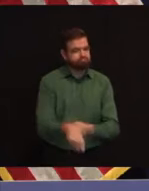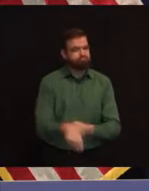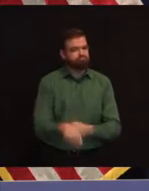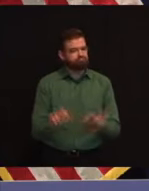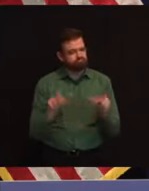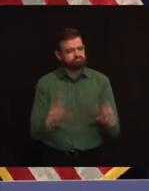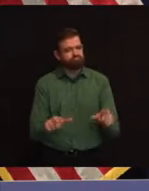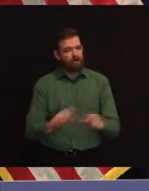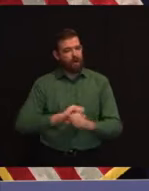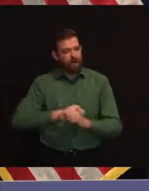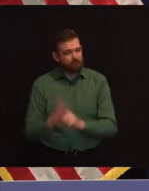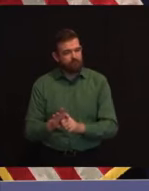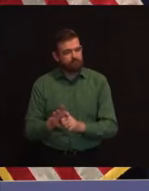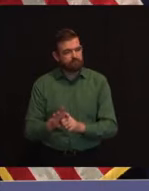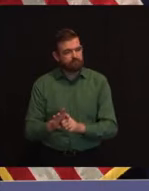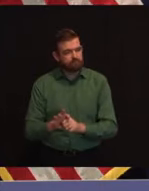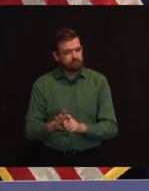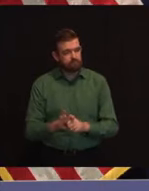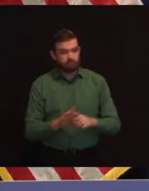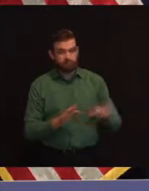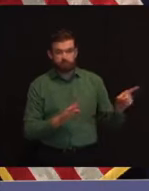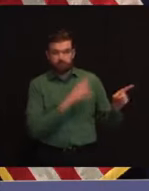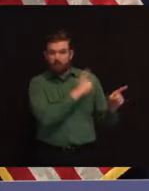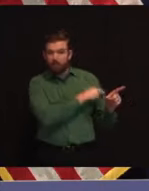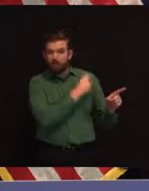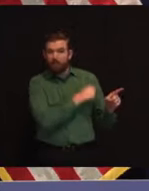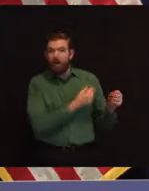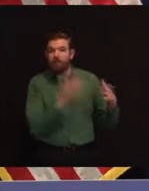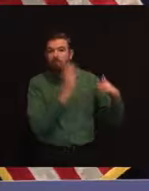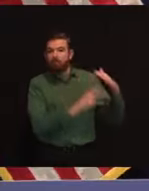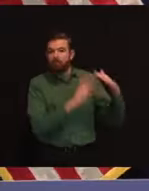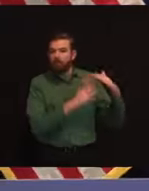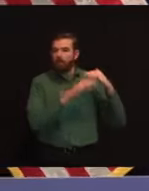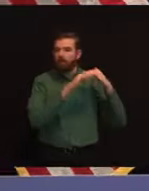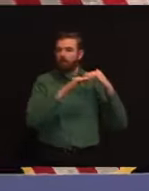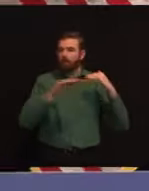show that it's working. Let's keep up the great work. Thanks, everybody. God bless.